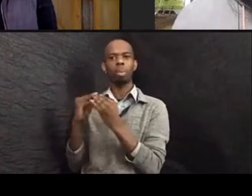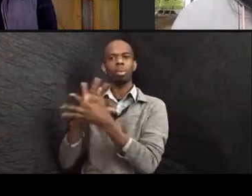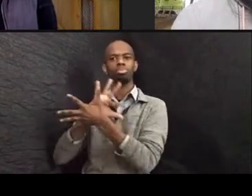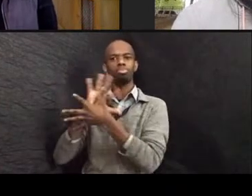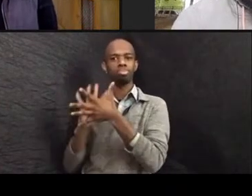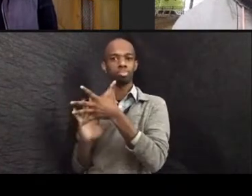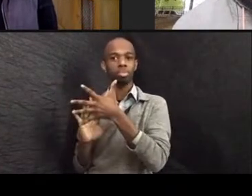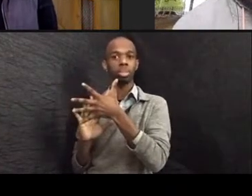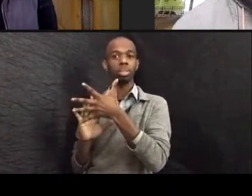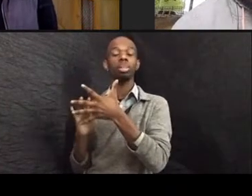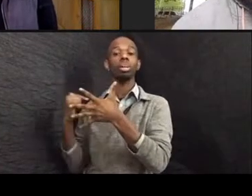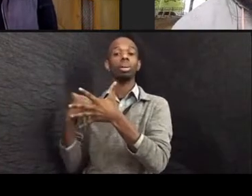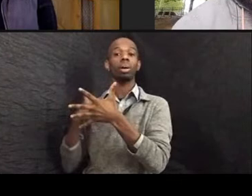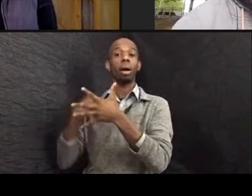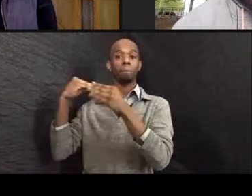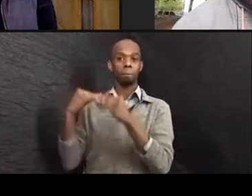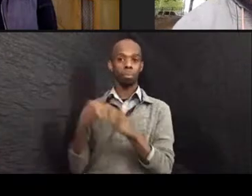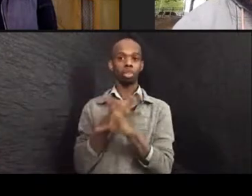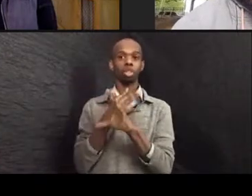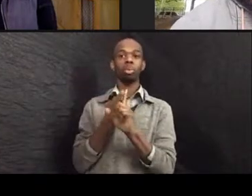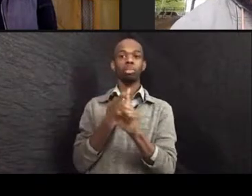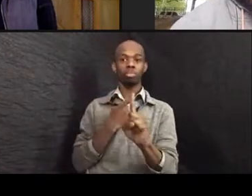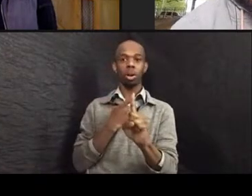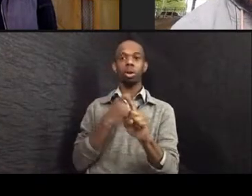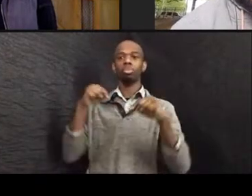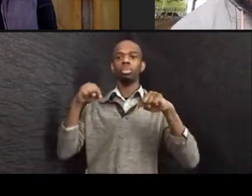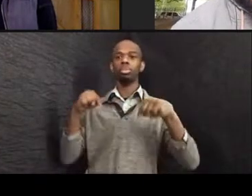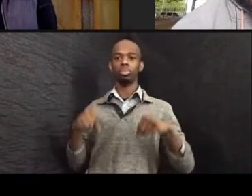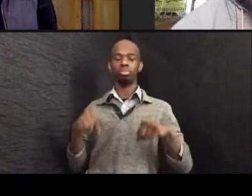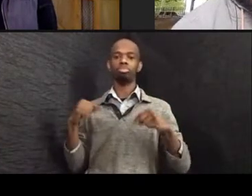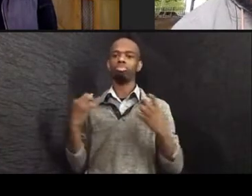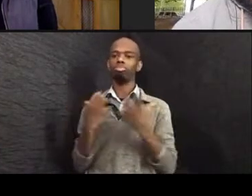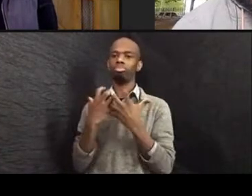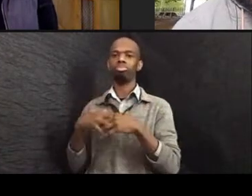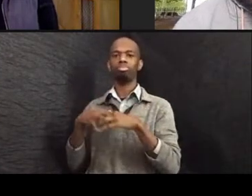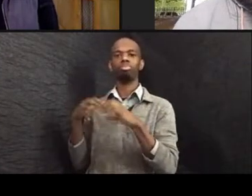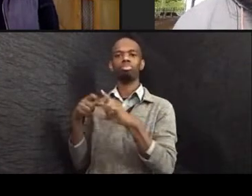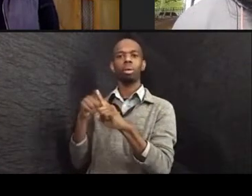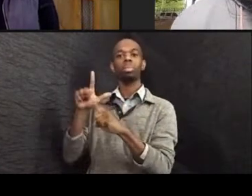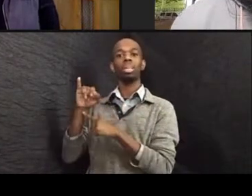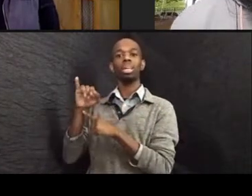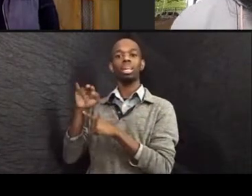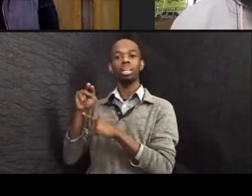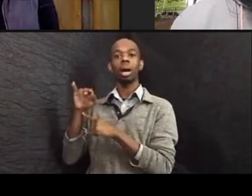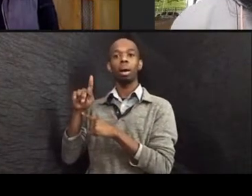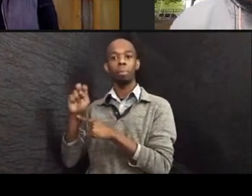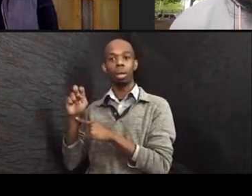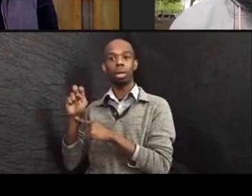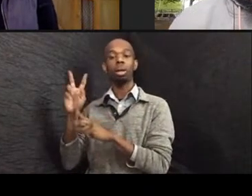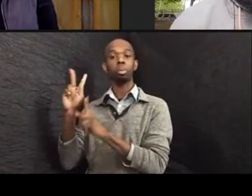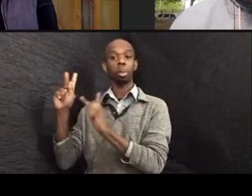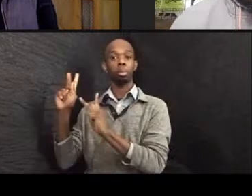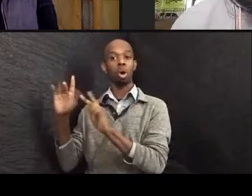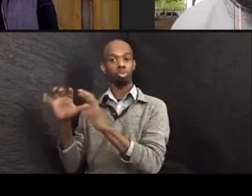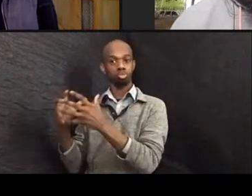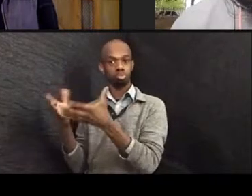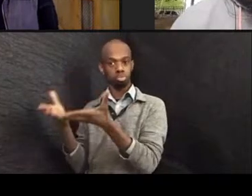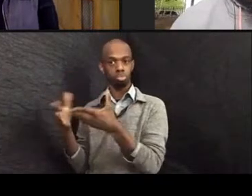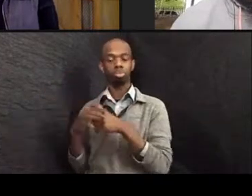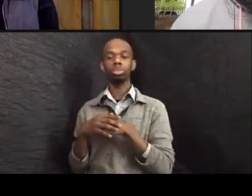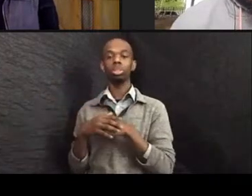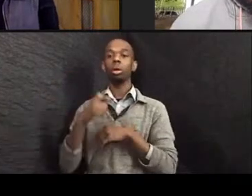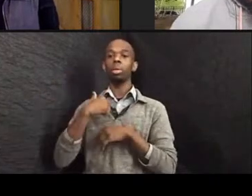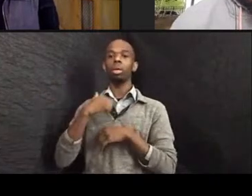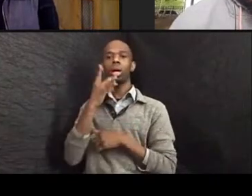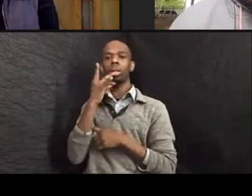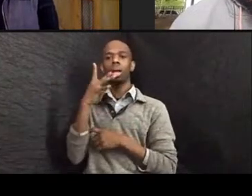respectfully and harmoniously occupied by the unceded Lenape. I am a life, body, soul alchemist in